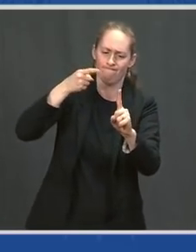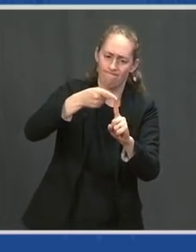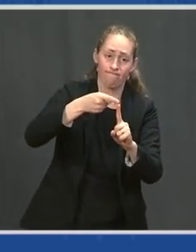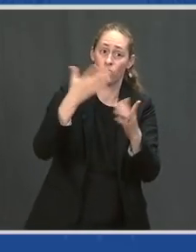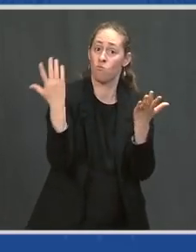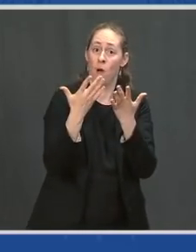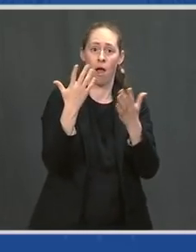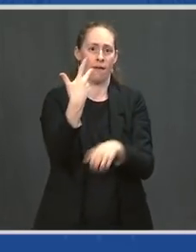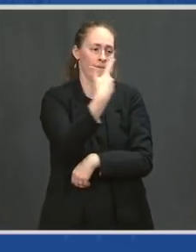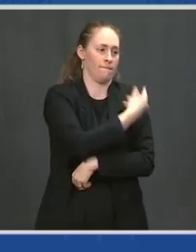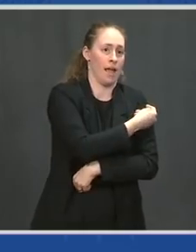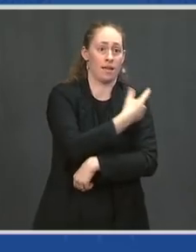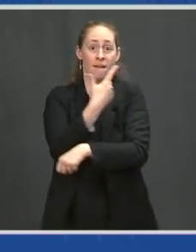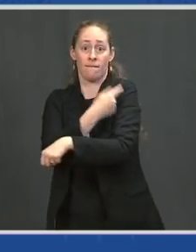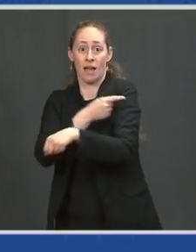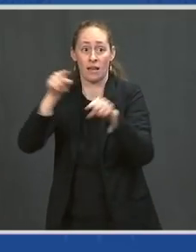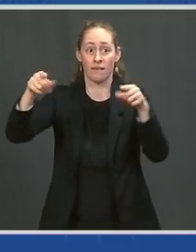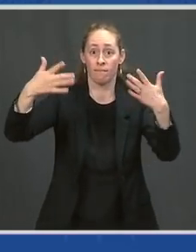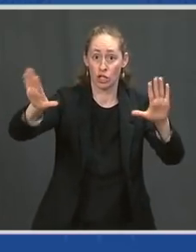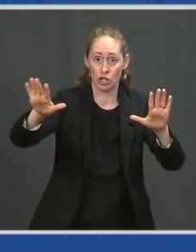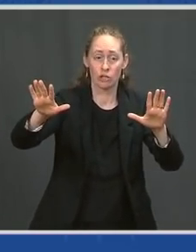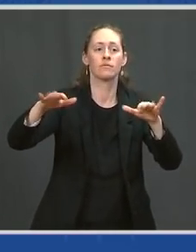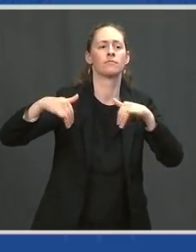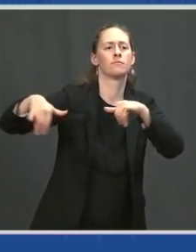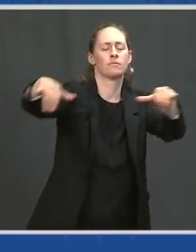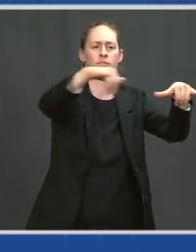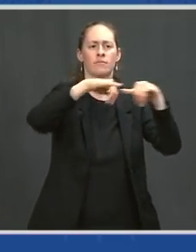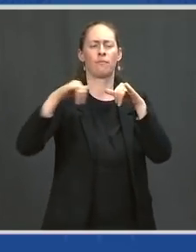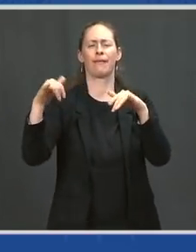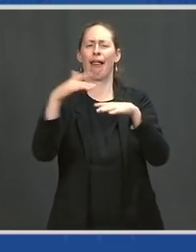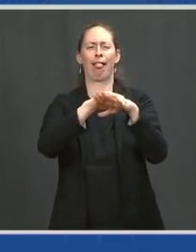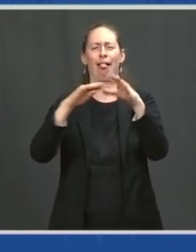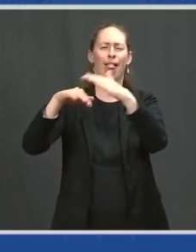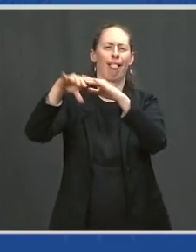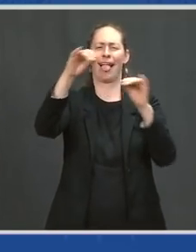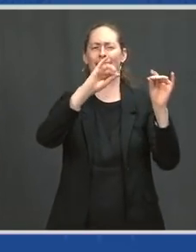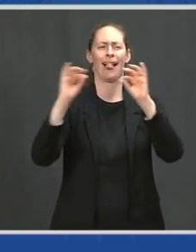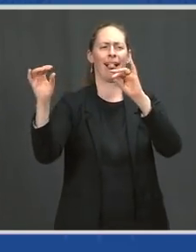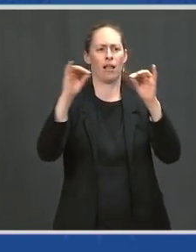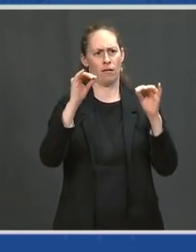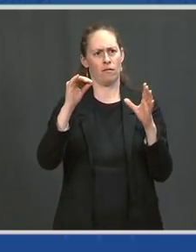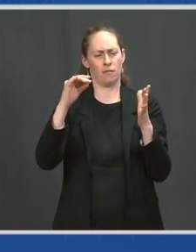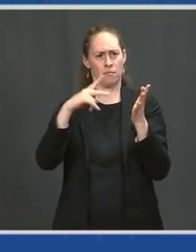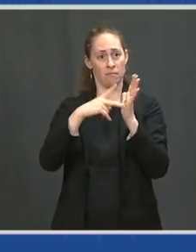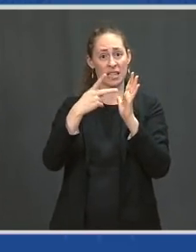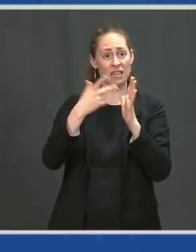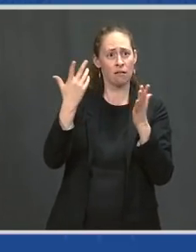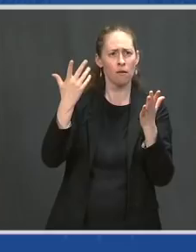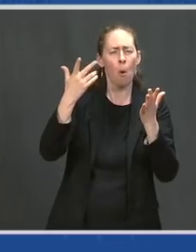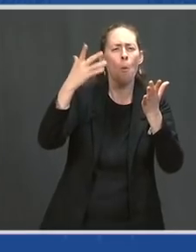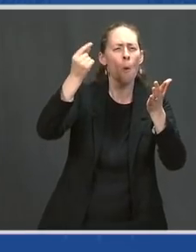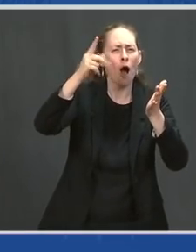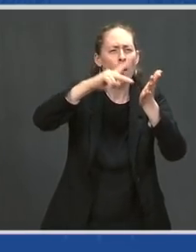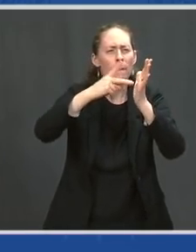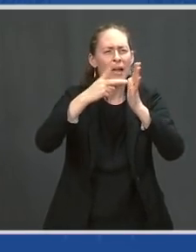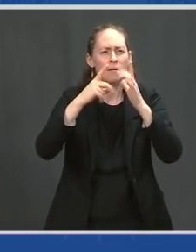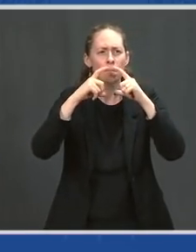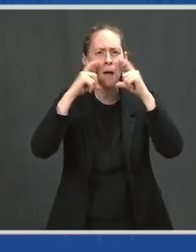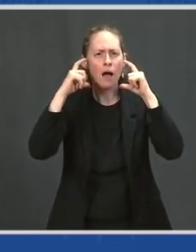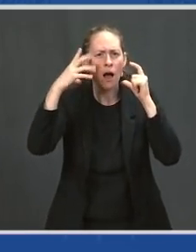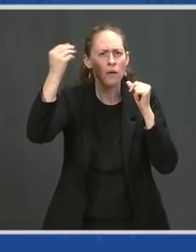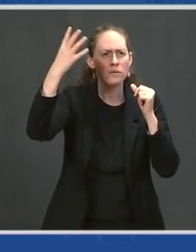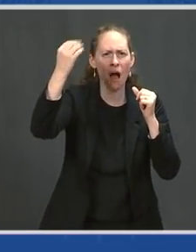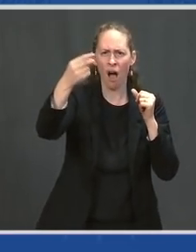you chose to wear a mask. You chose to wear a mask. You chose to wear a mask as you walked out here. What message were you sending by wearing a mask outside alone?